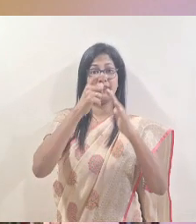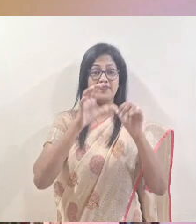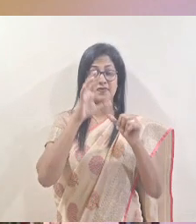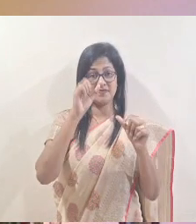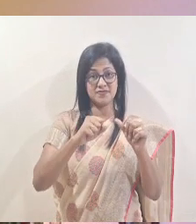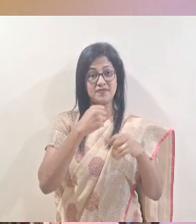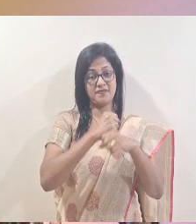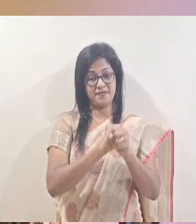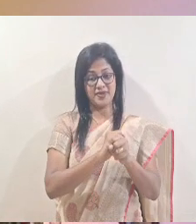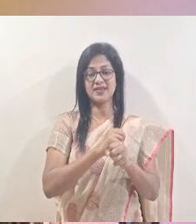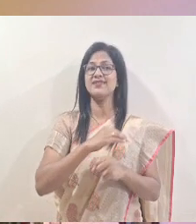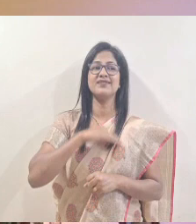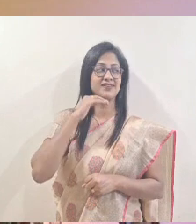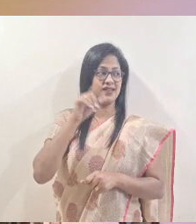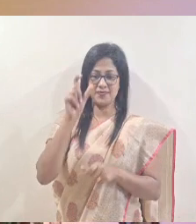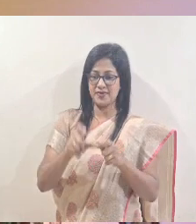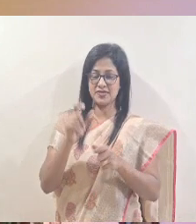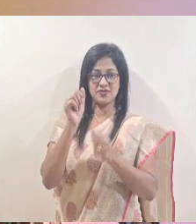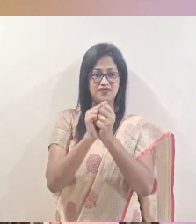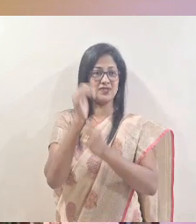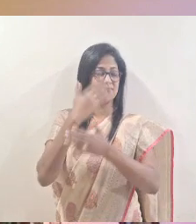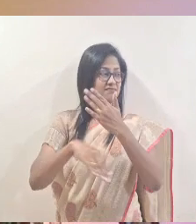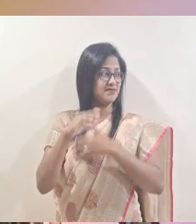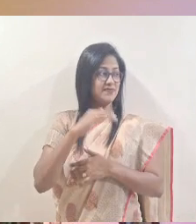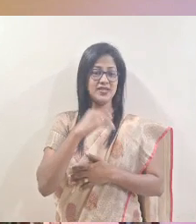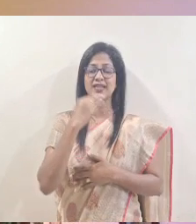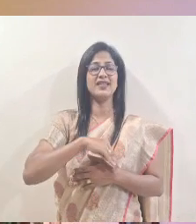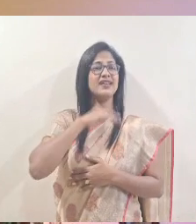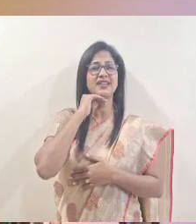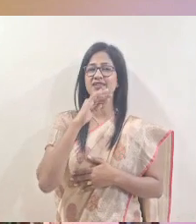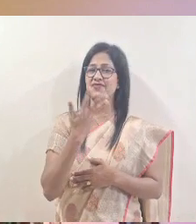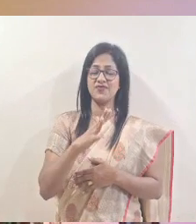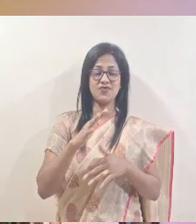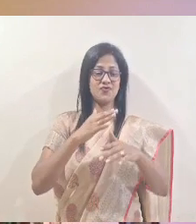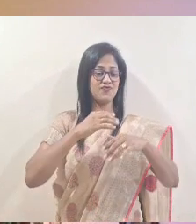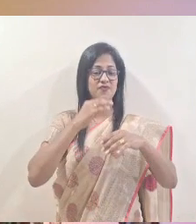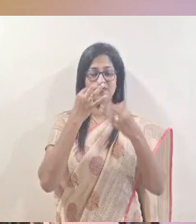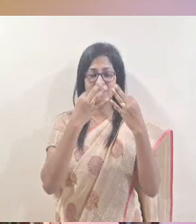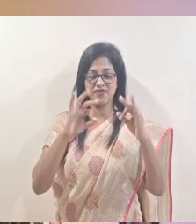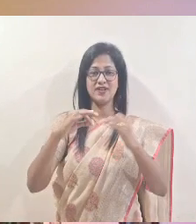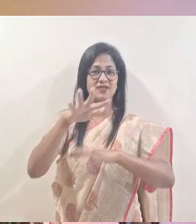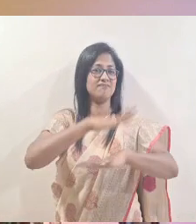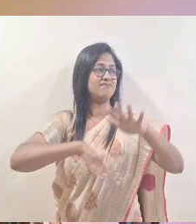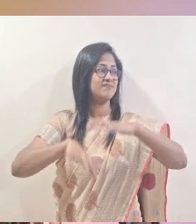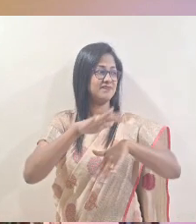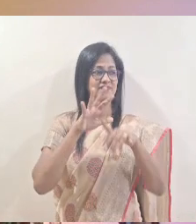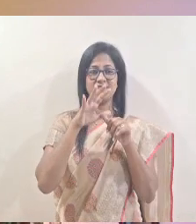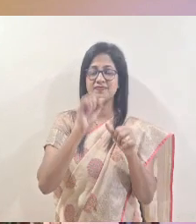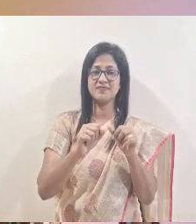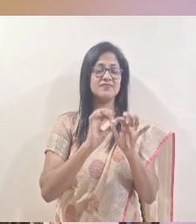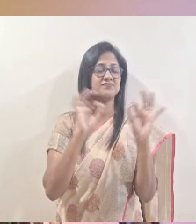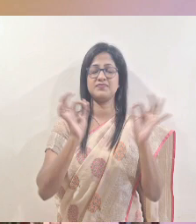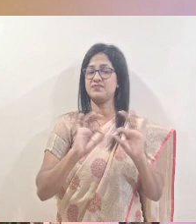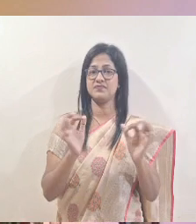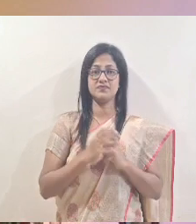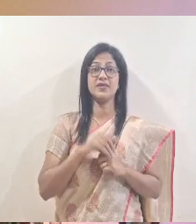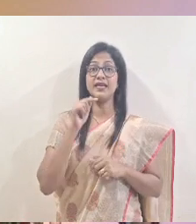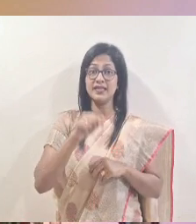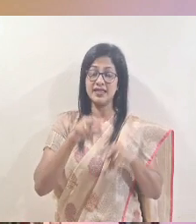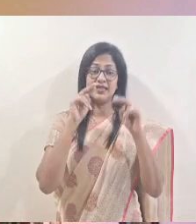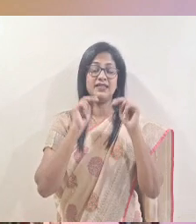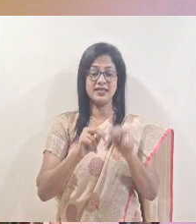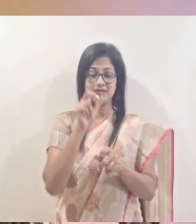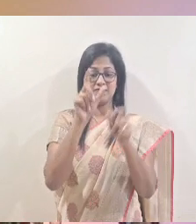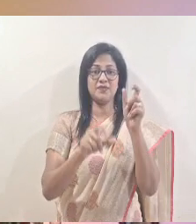accessible is not enough for a person with disability or an elderly to freely access a space, for which we need